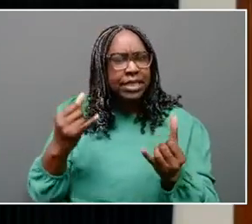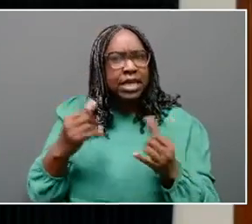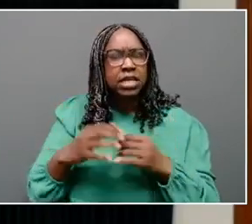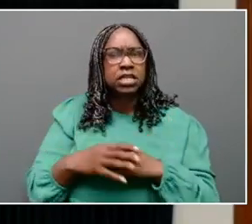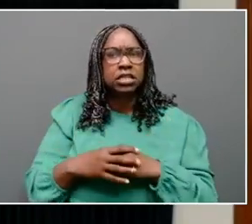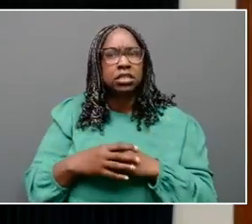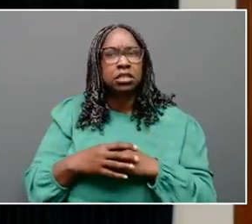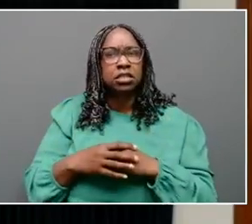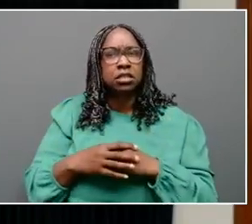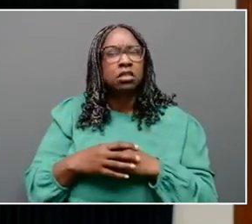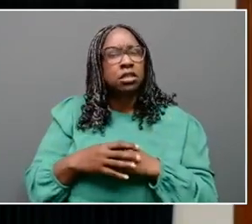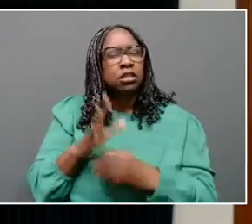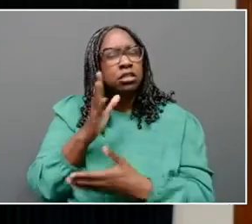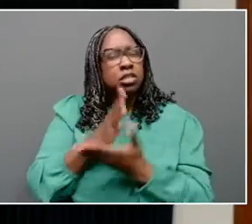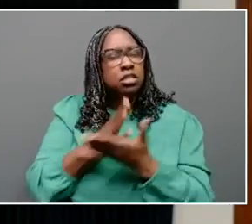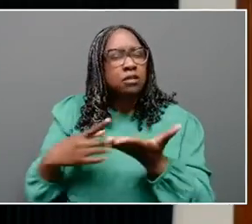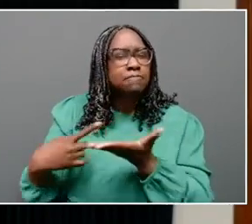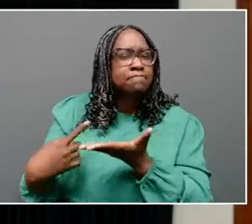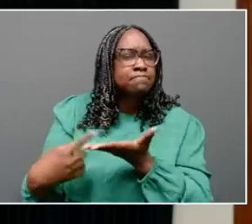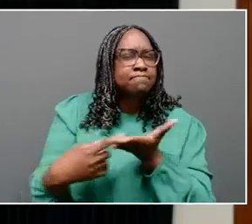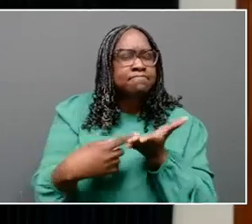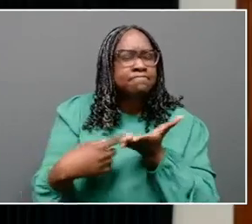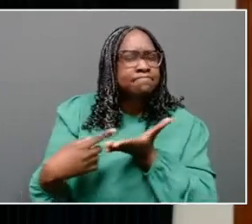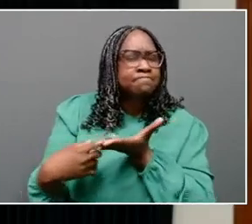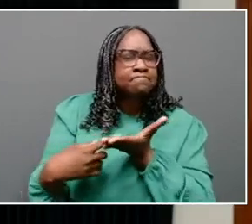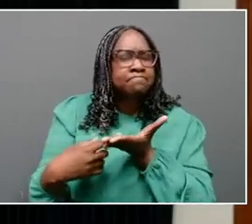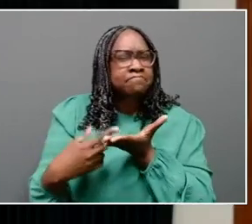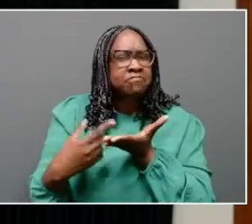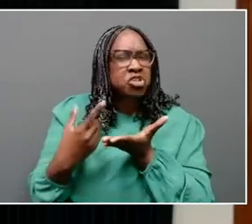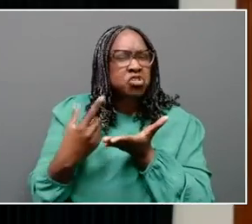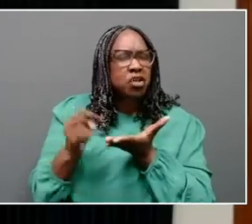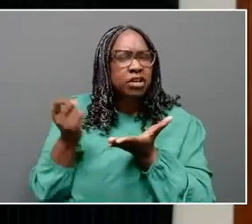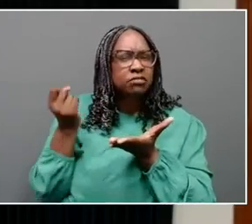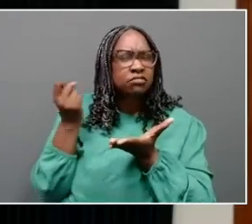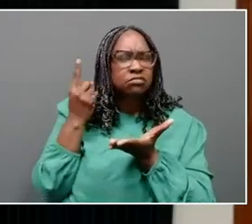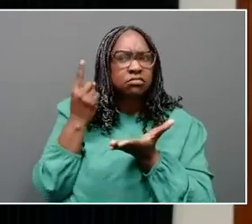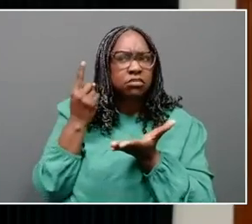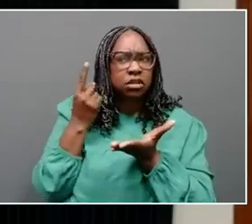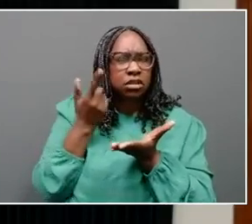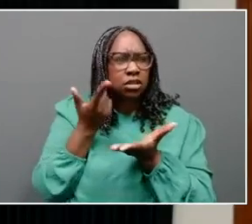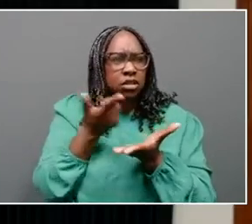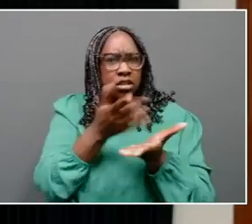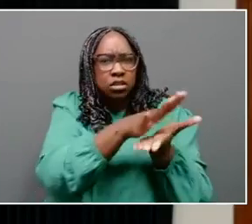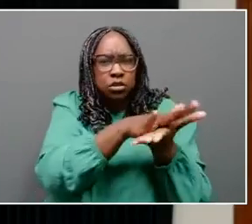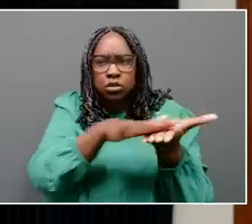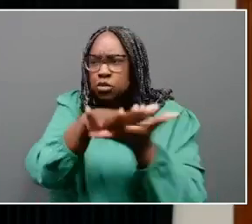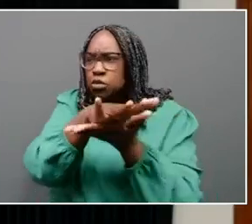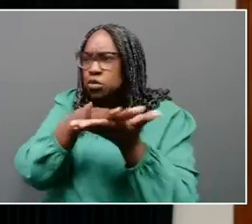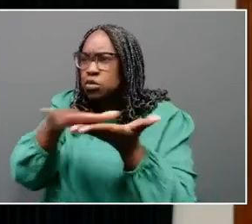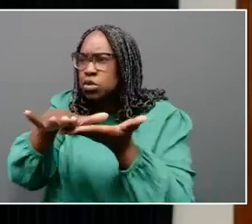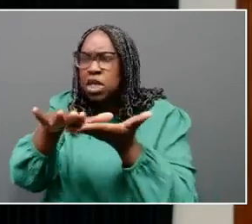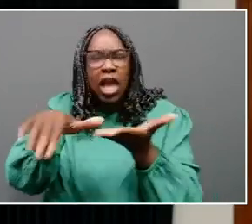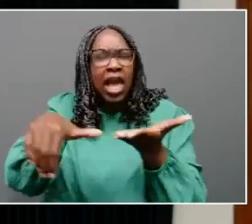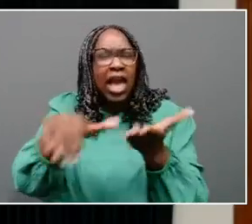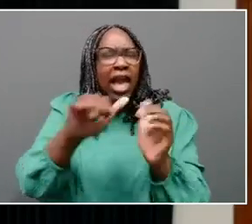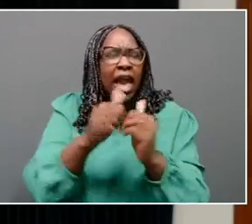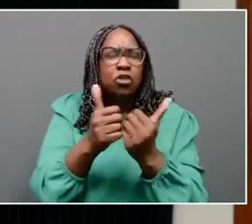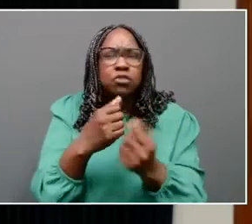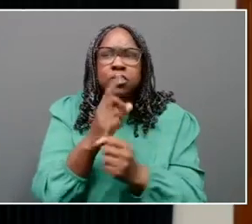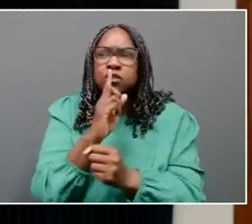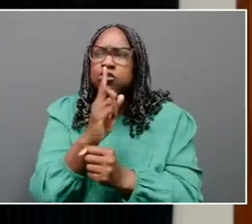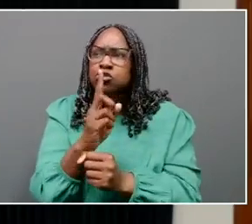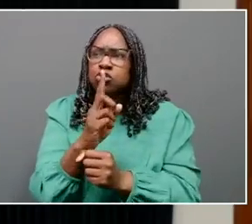discussion in trying to decipher it yet. How do schools find race-neutral alternatives to promote